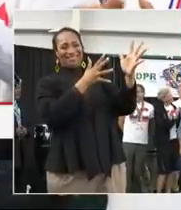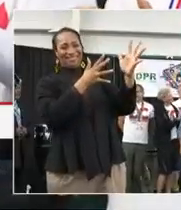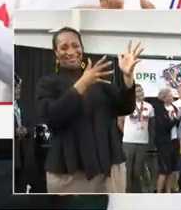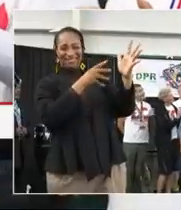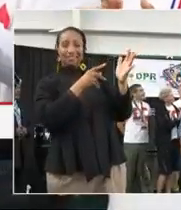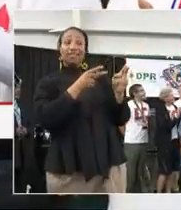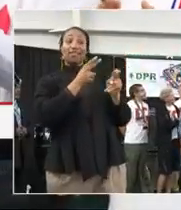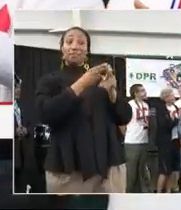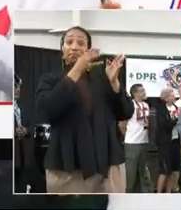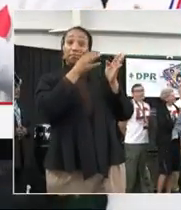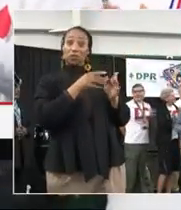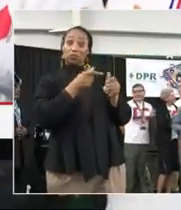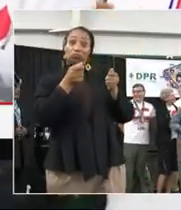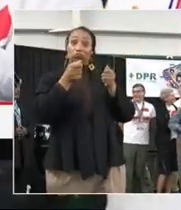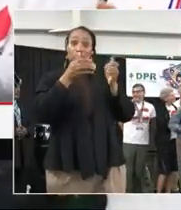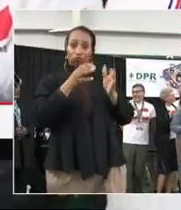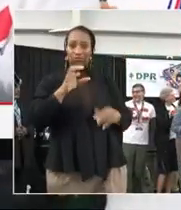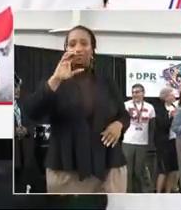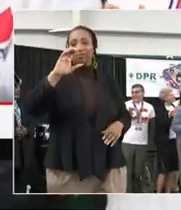applause.